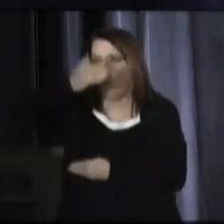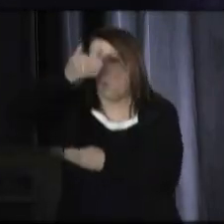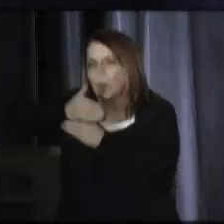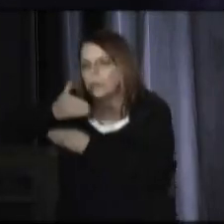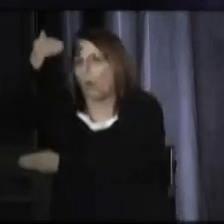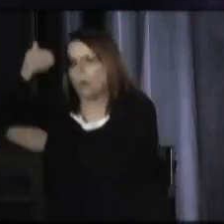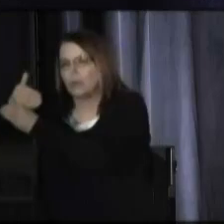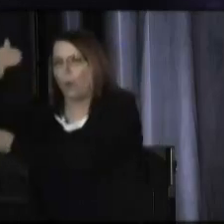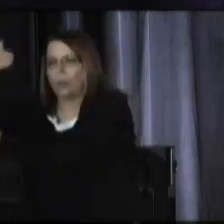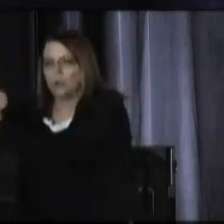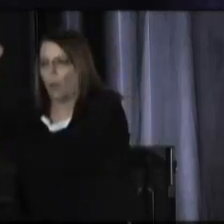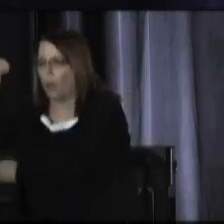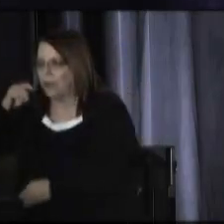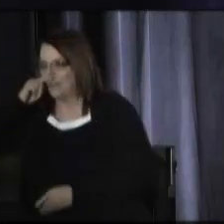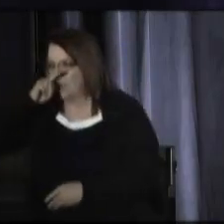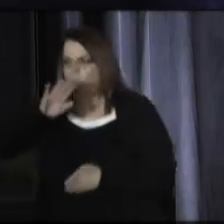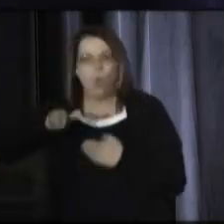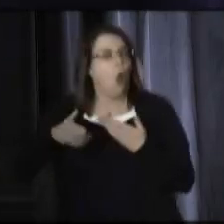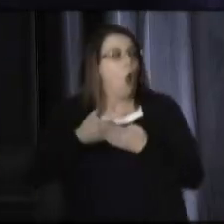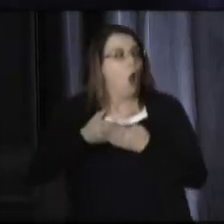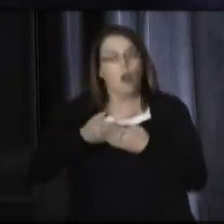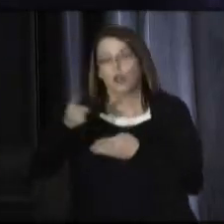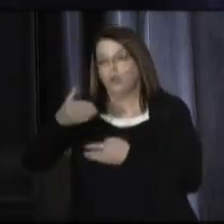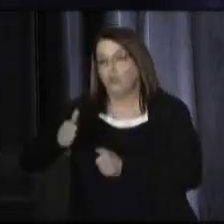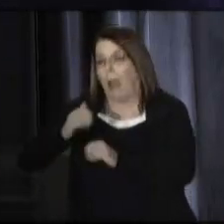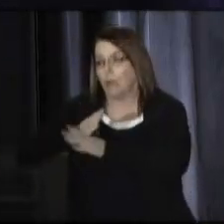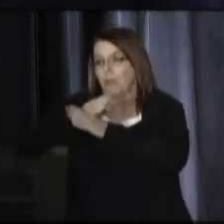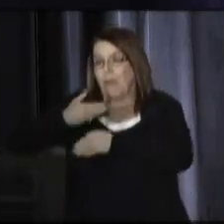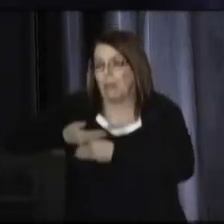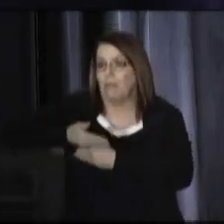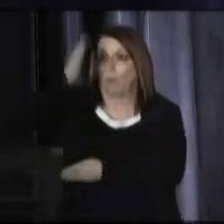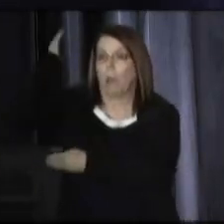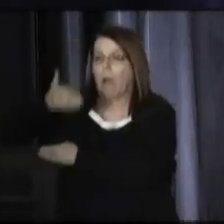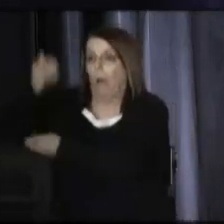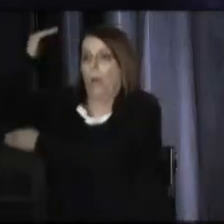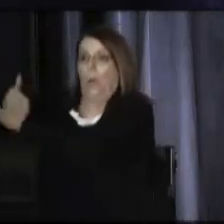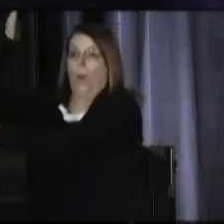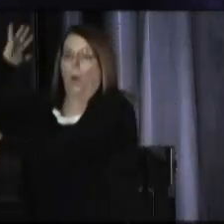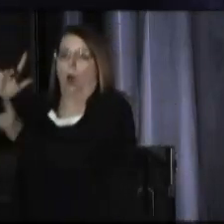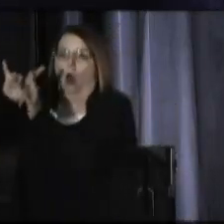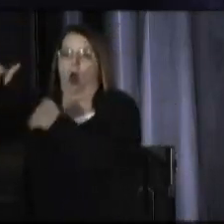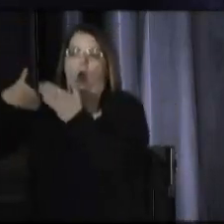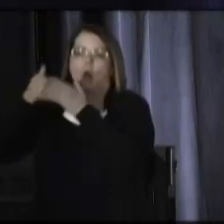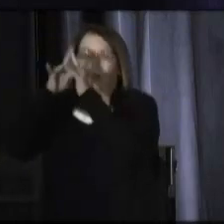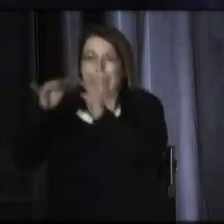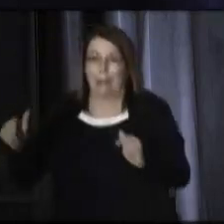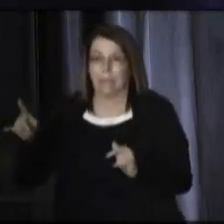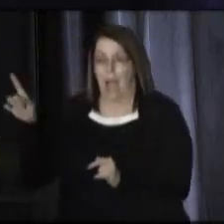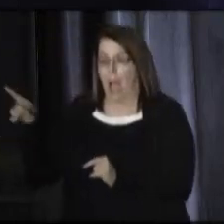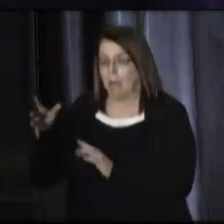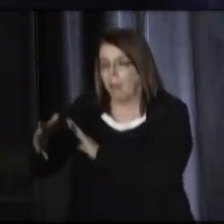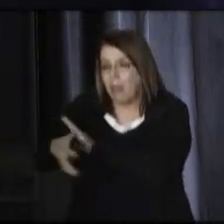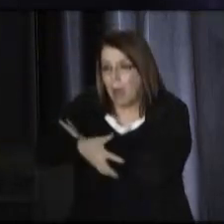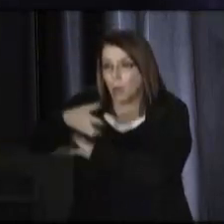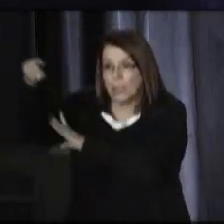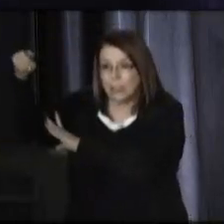all were oral. The stories emerged from